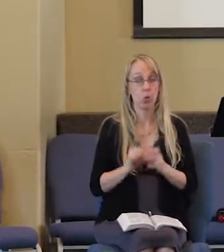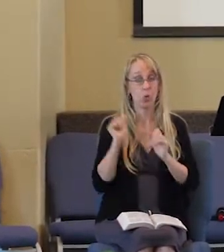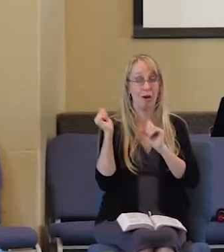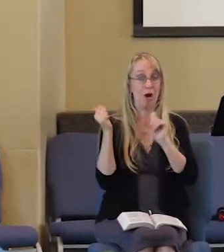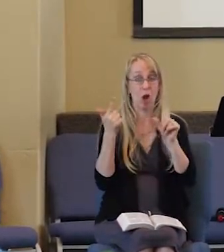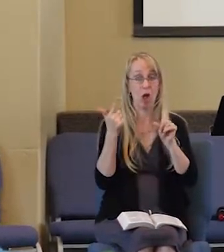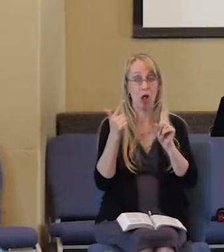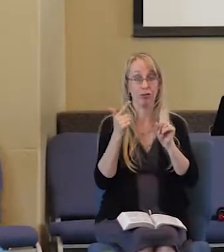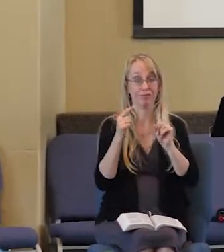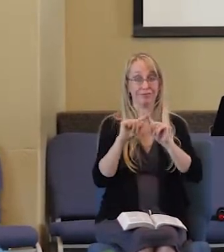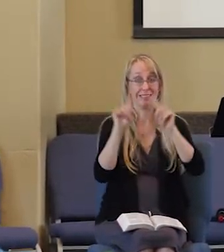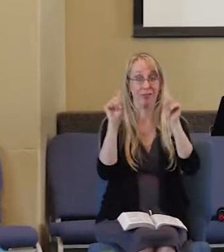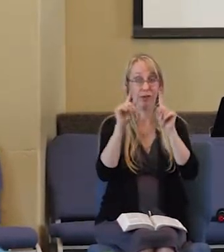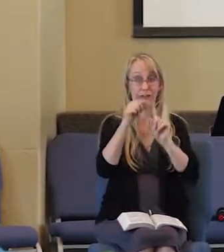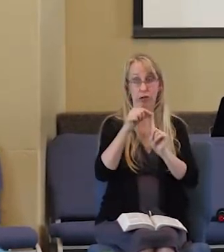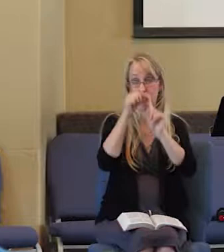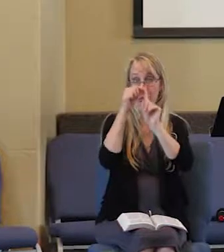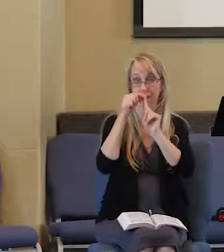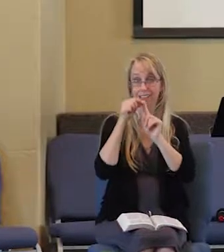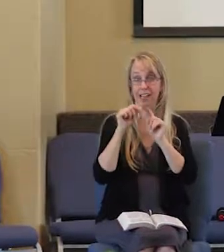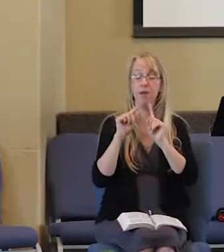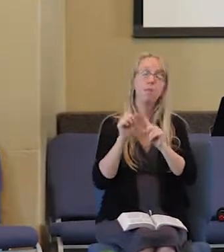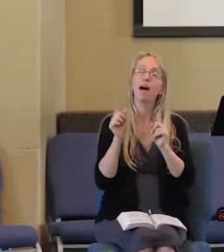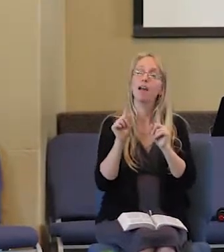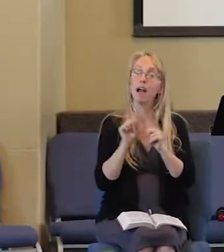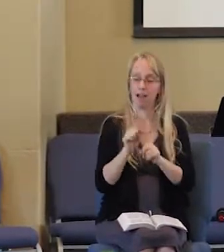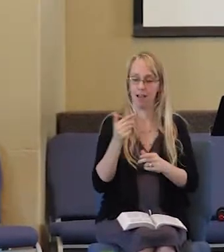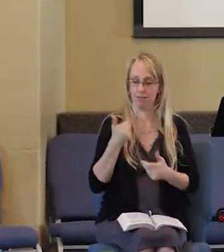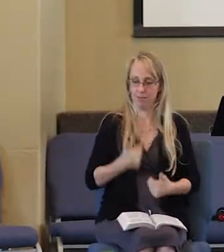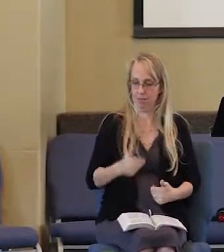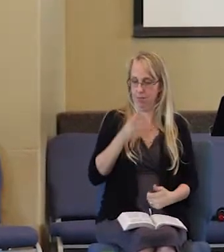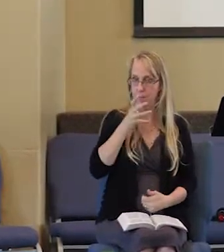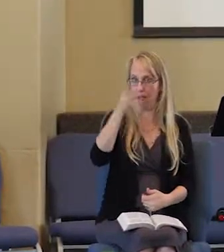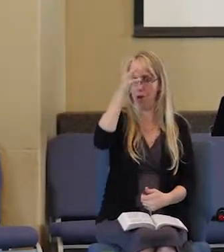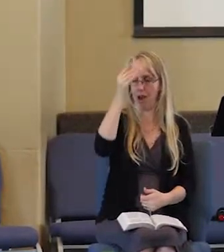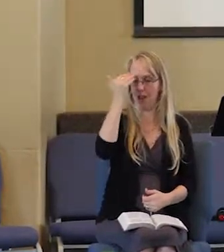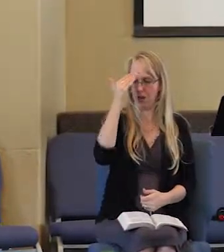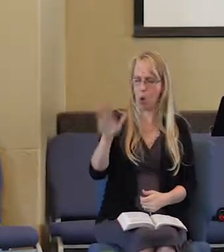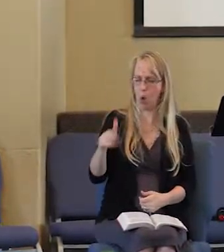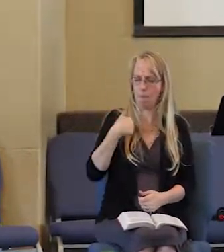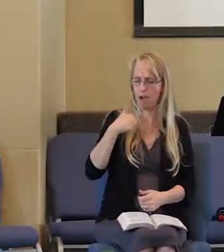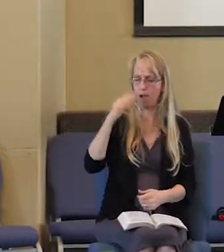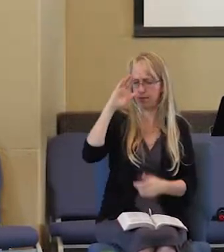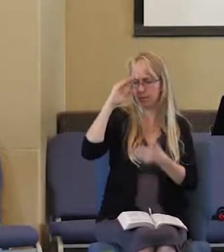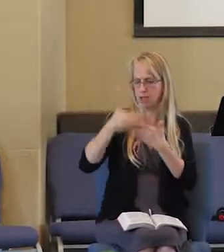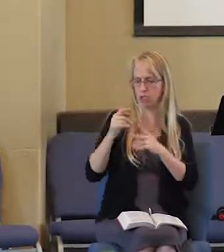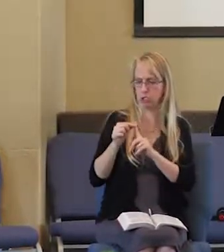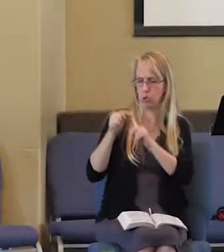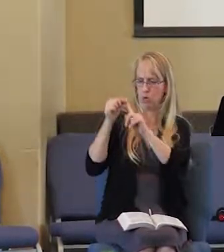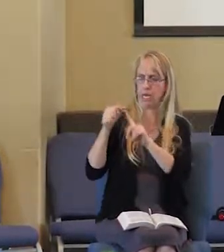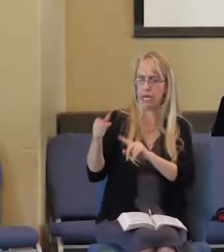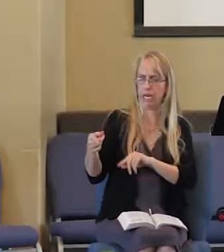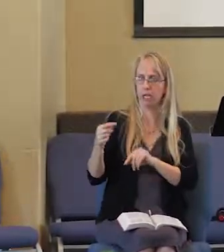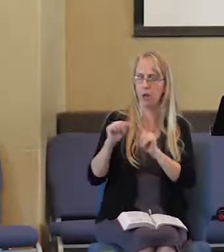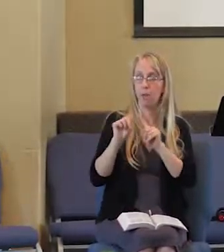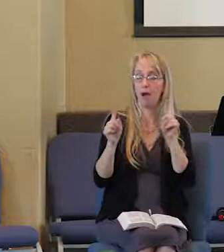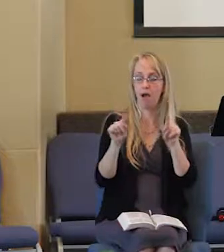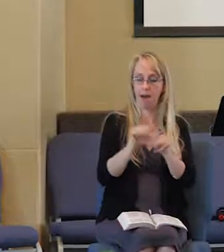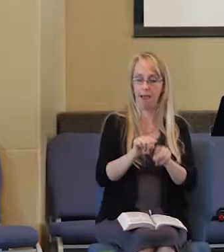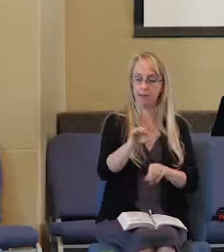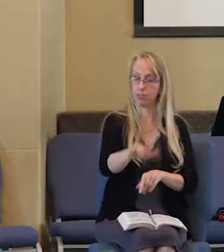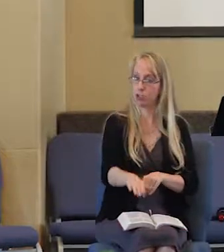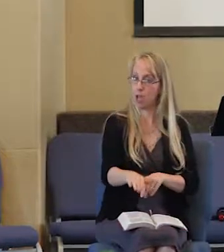We're all unique. And as a parent, I know my son is unique, but also as a